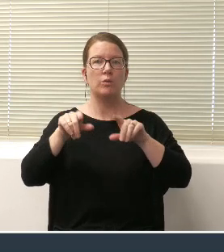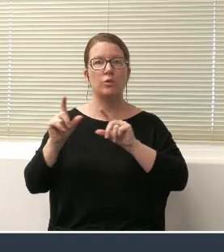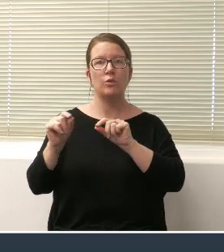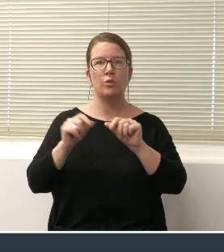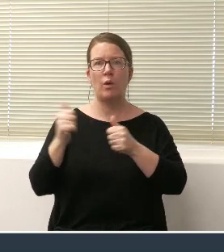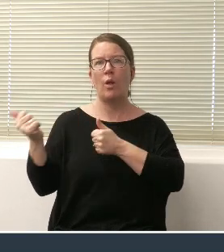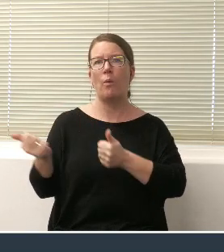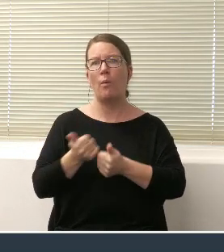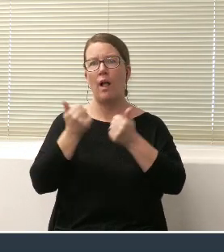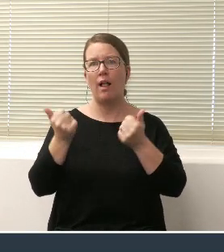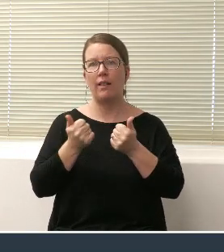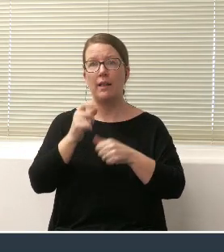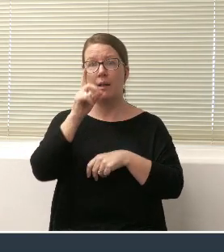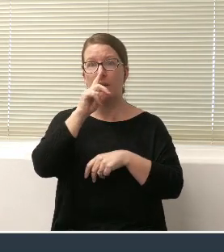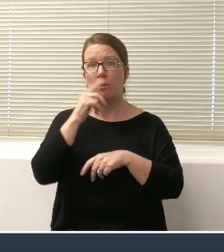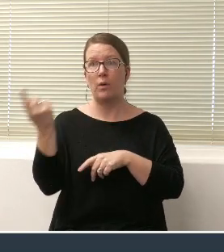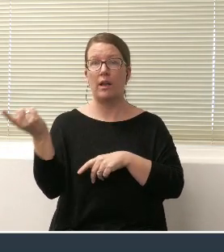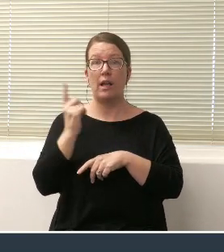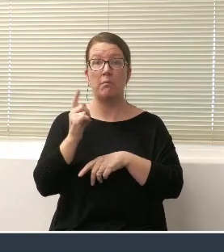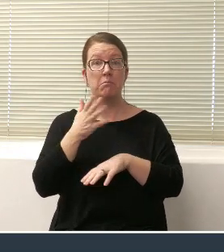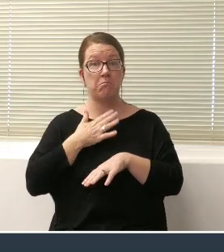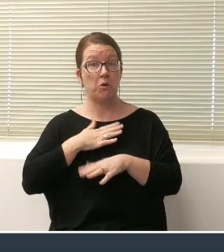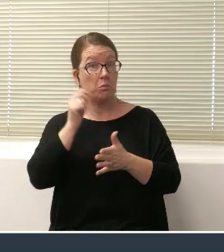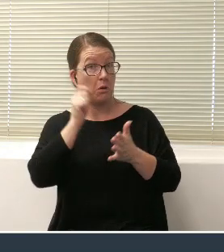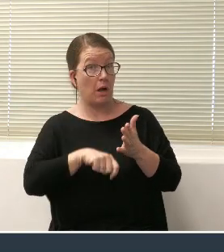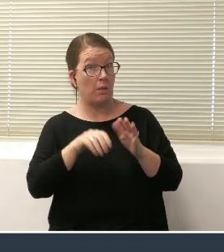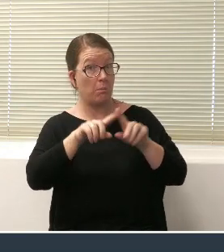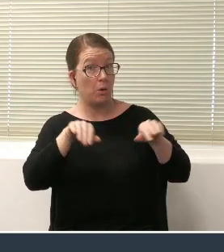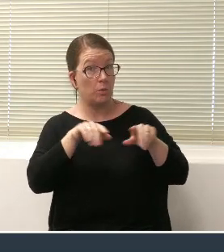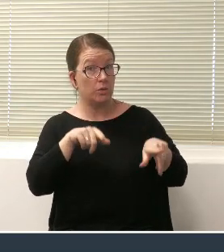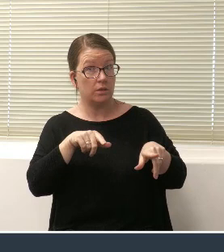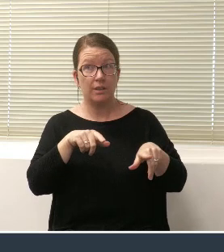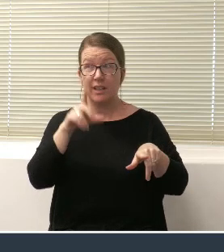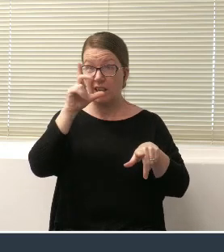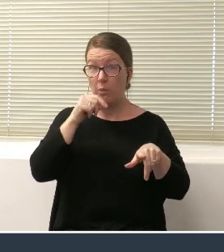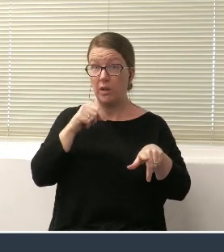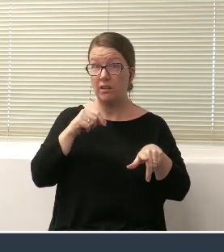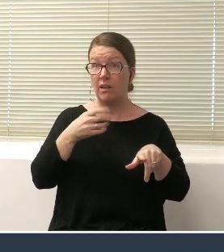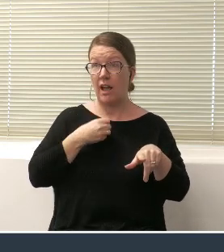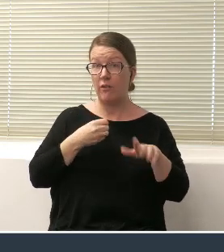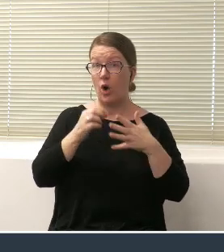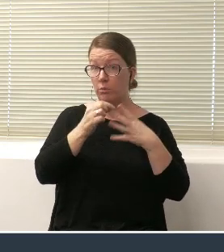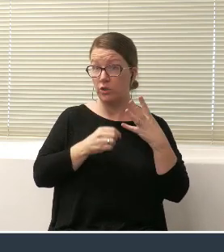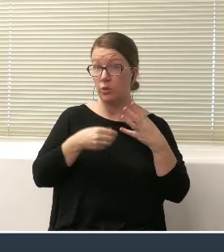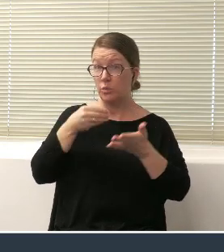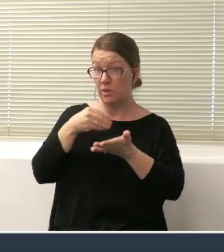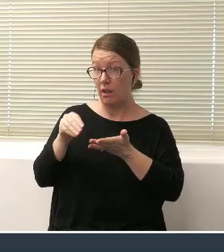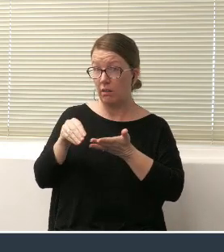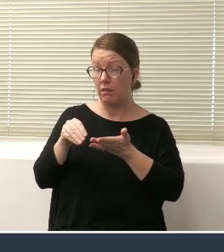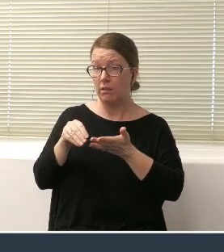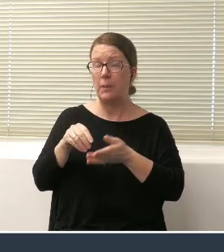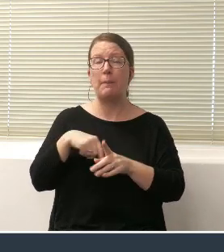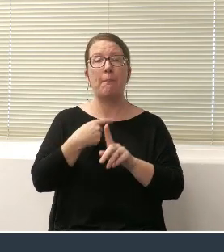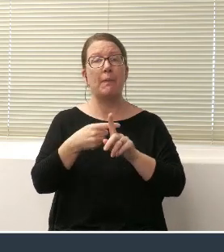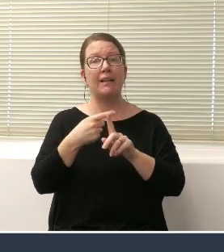and wanted a deal on it, would there be an out in this to be able to take that? And secondly, will you be reporting back